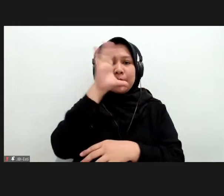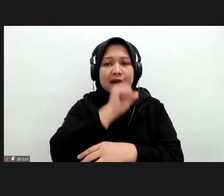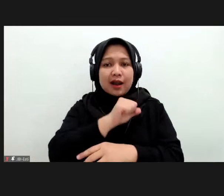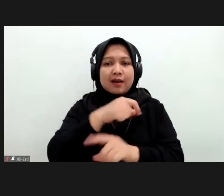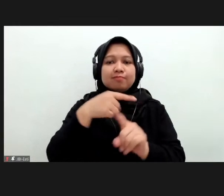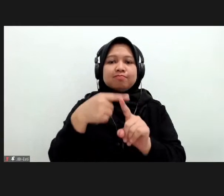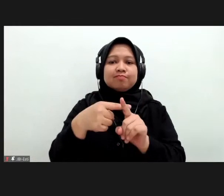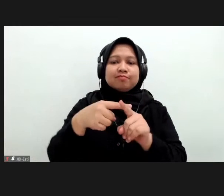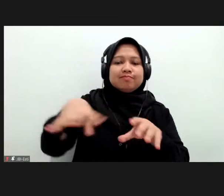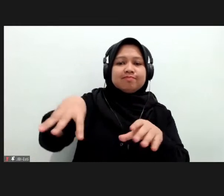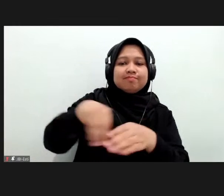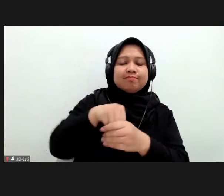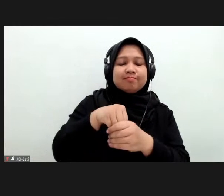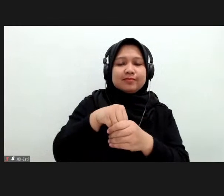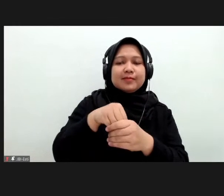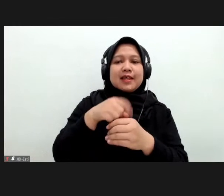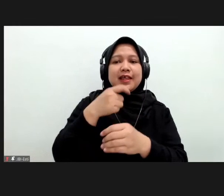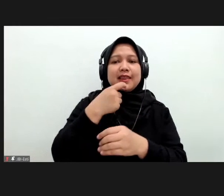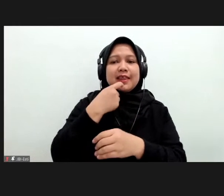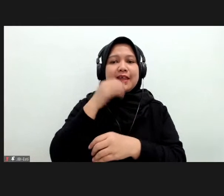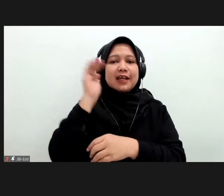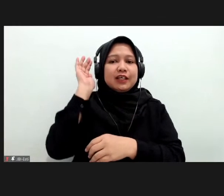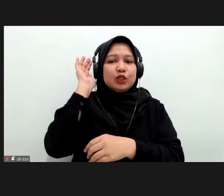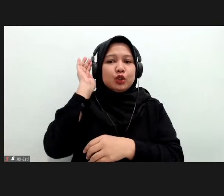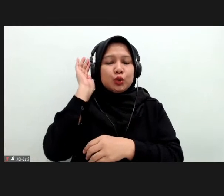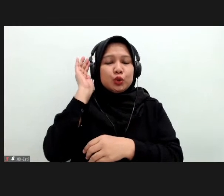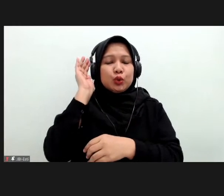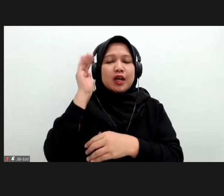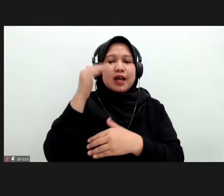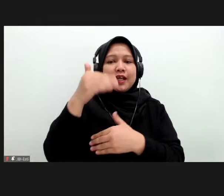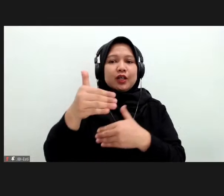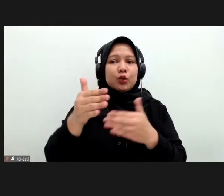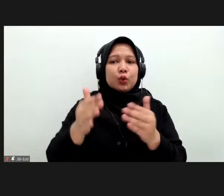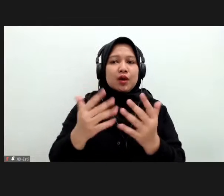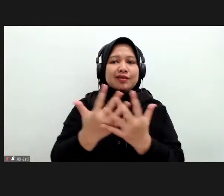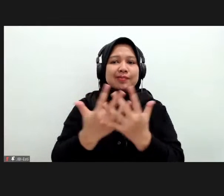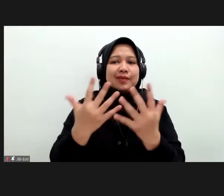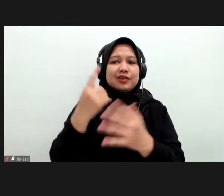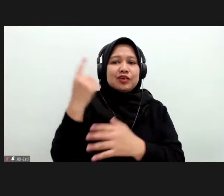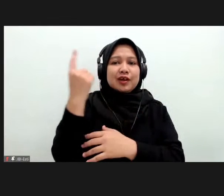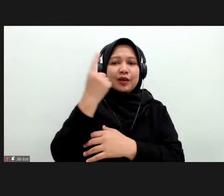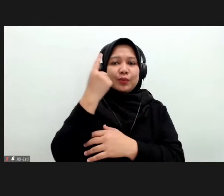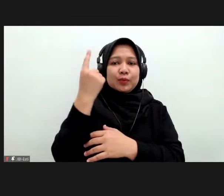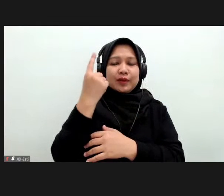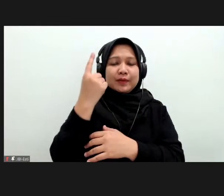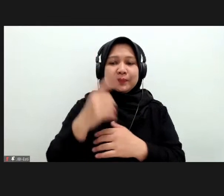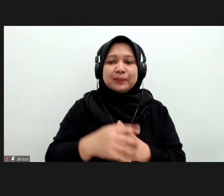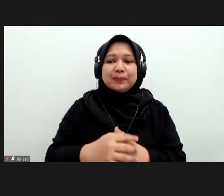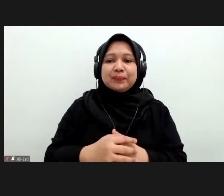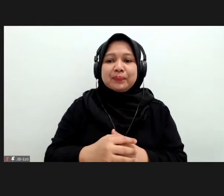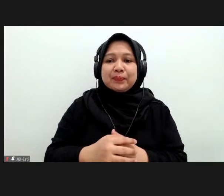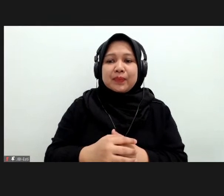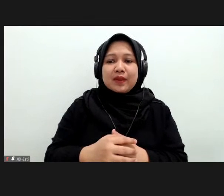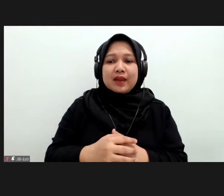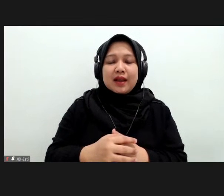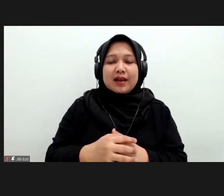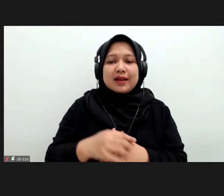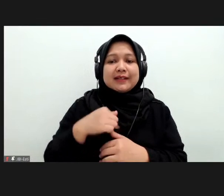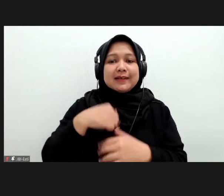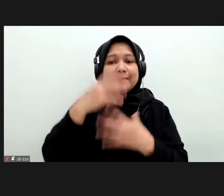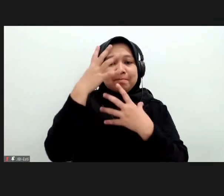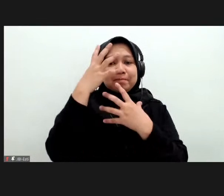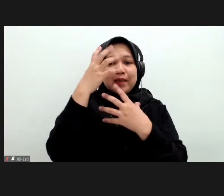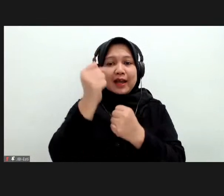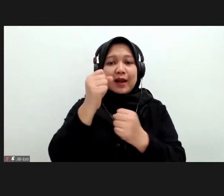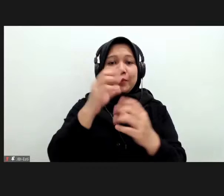So we are very more than welcome, and then with the expectation that with this continuous discussion and also dissemination of policy